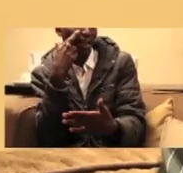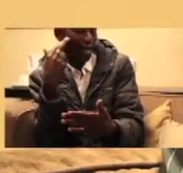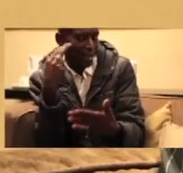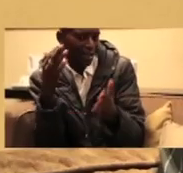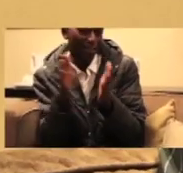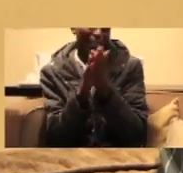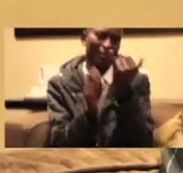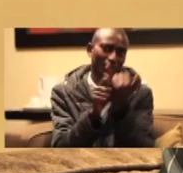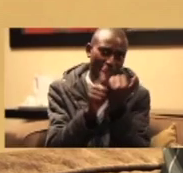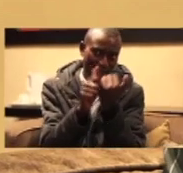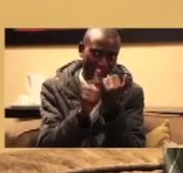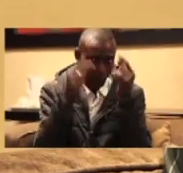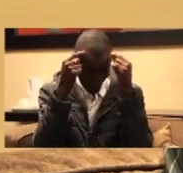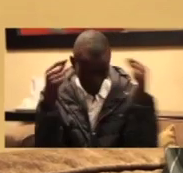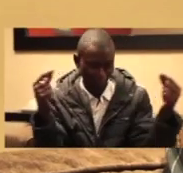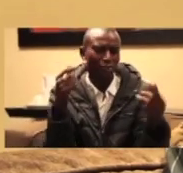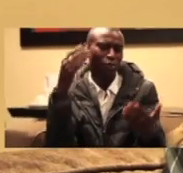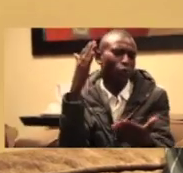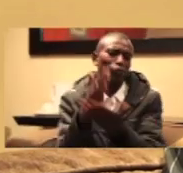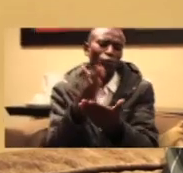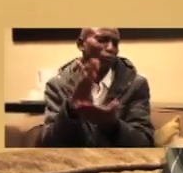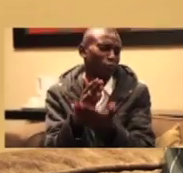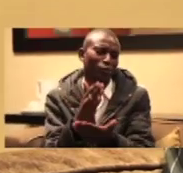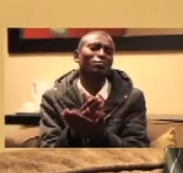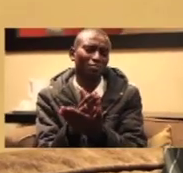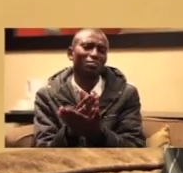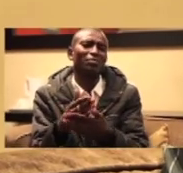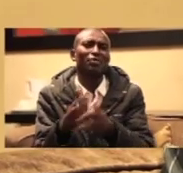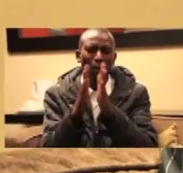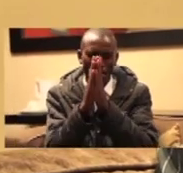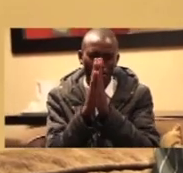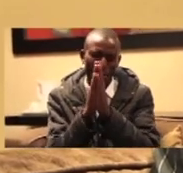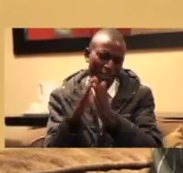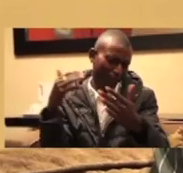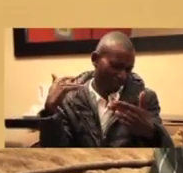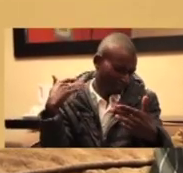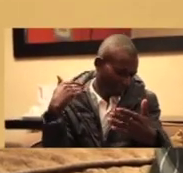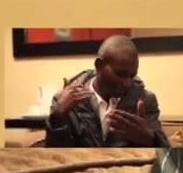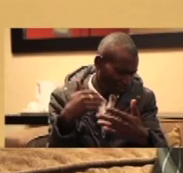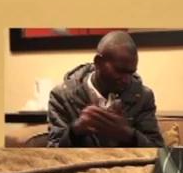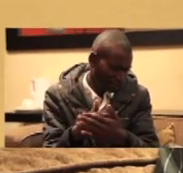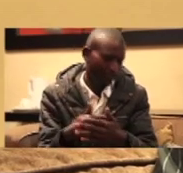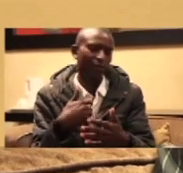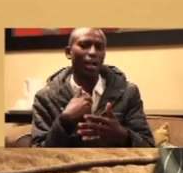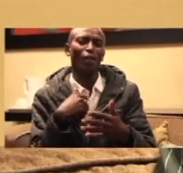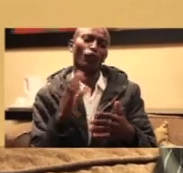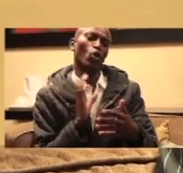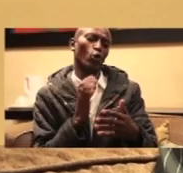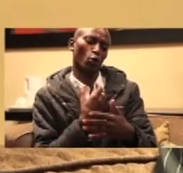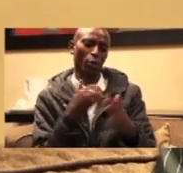Anne and Charles' wedding is a dream come true. We indeed have been praying about it and planning with a small